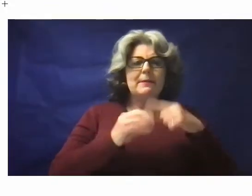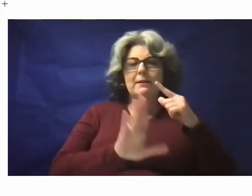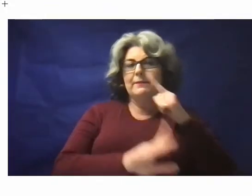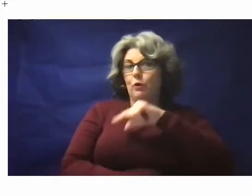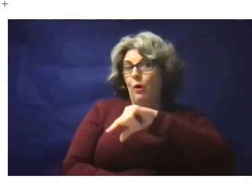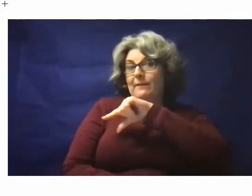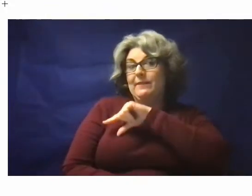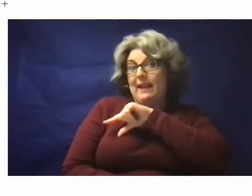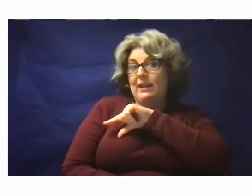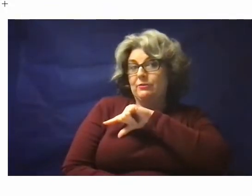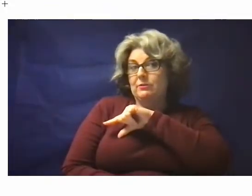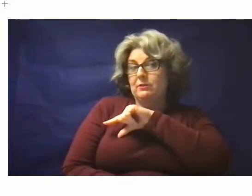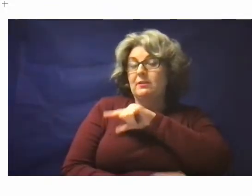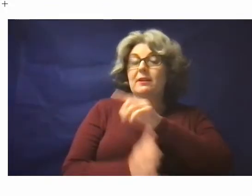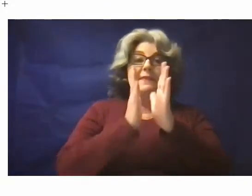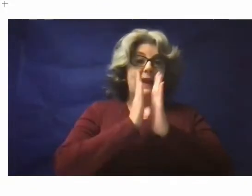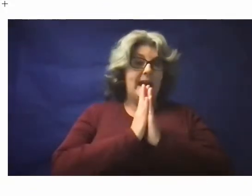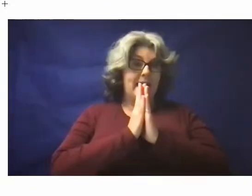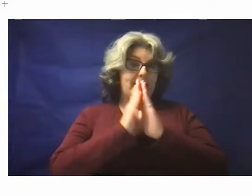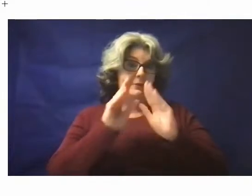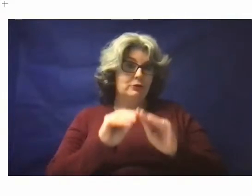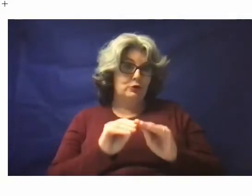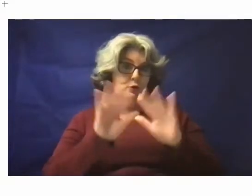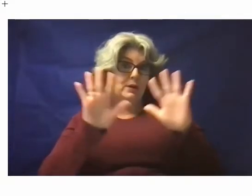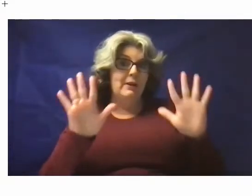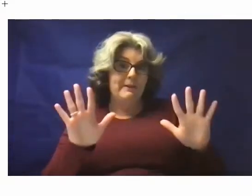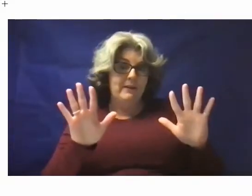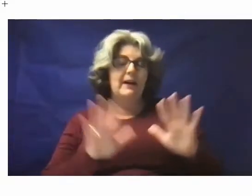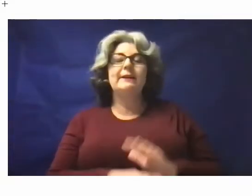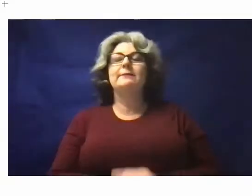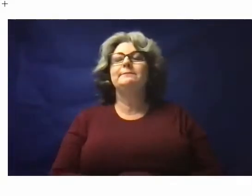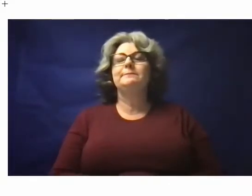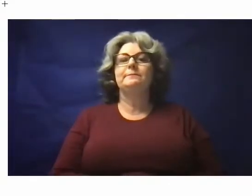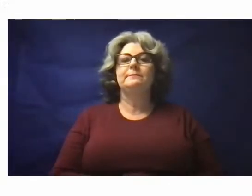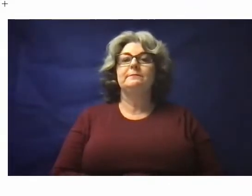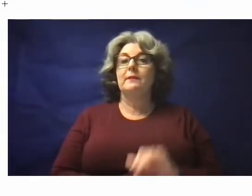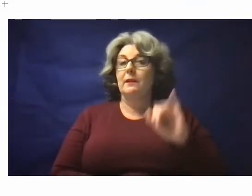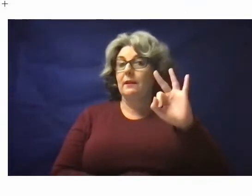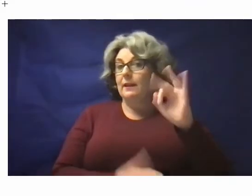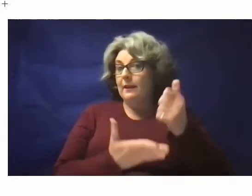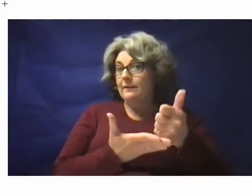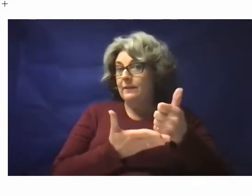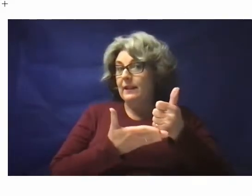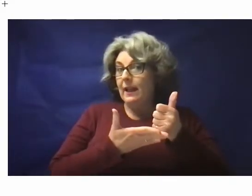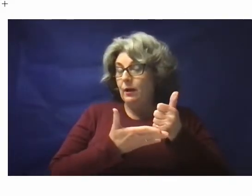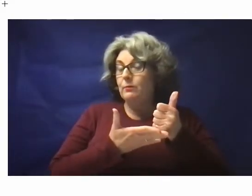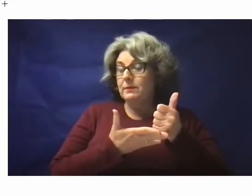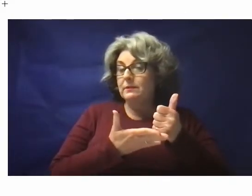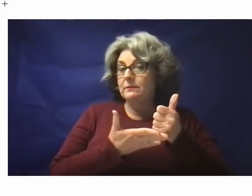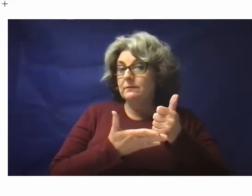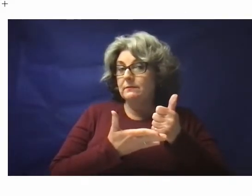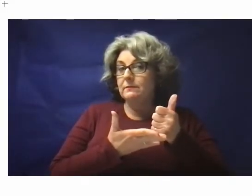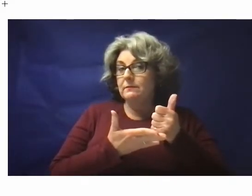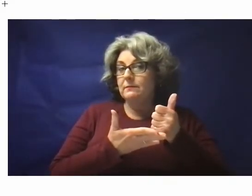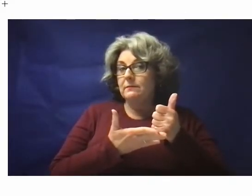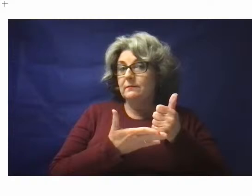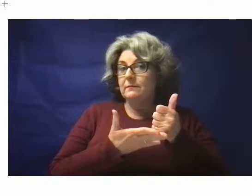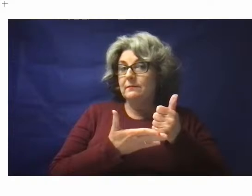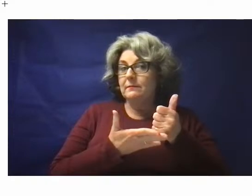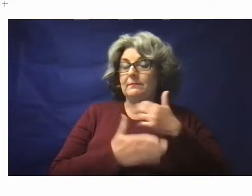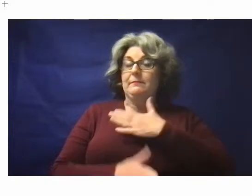ask for clarification, and we get back to them. If it helps you, you can give me an answer by the end of the